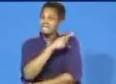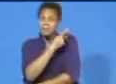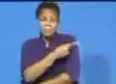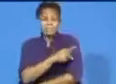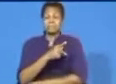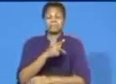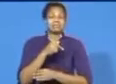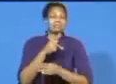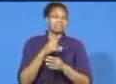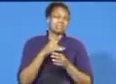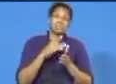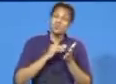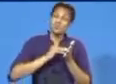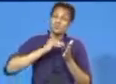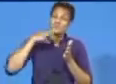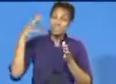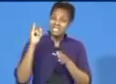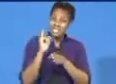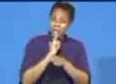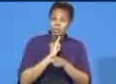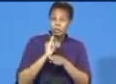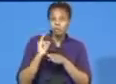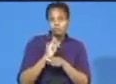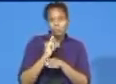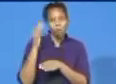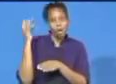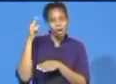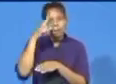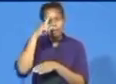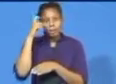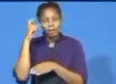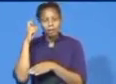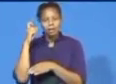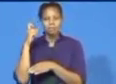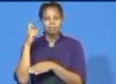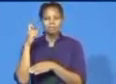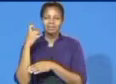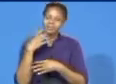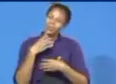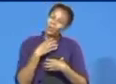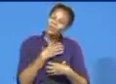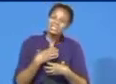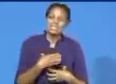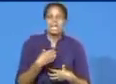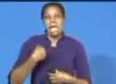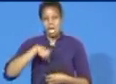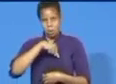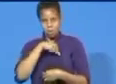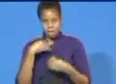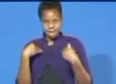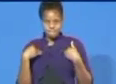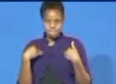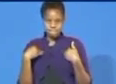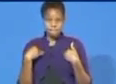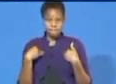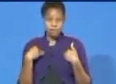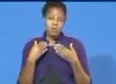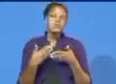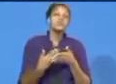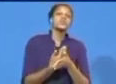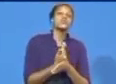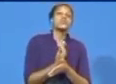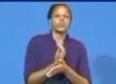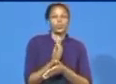a multi-billion dollar industry because of the quest that we have for a brand